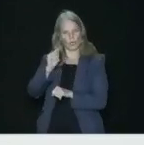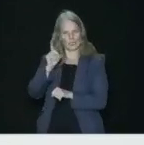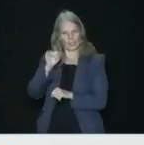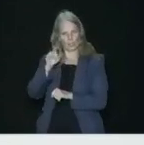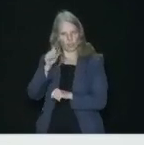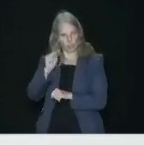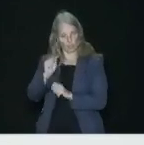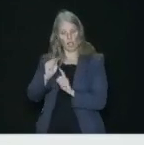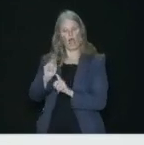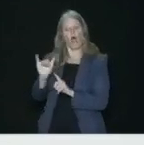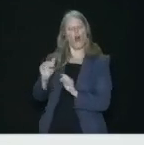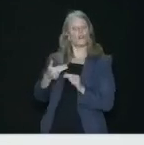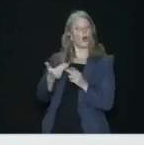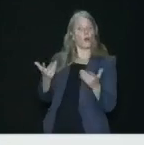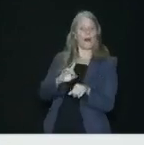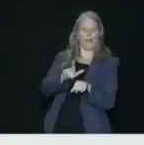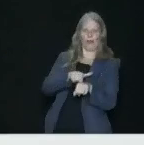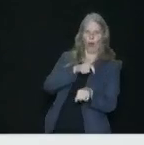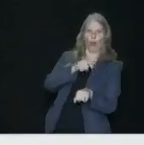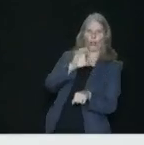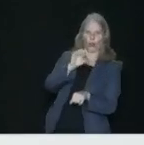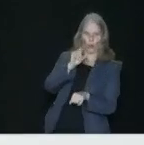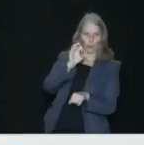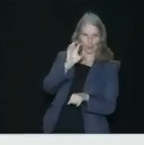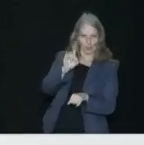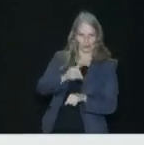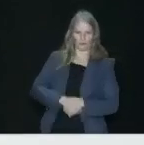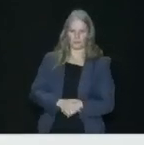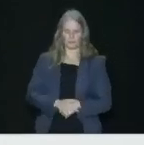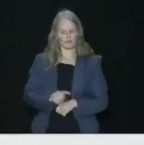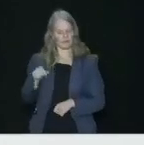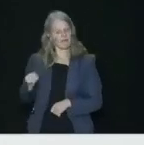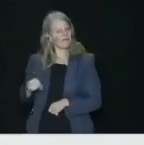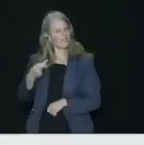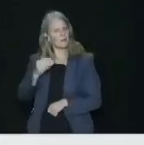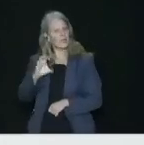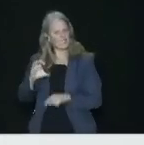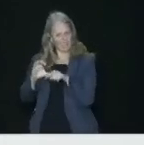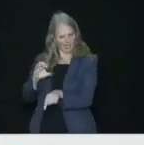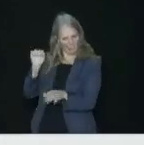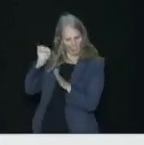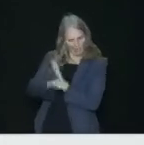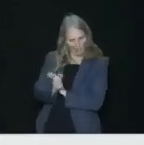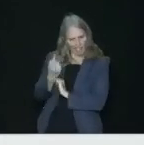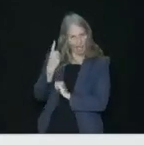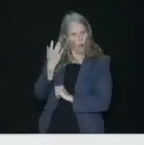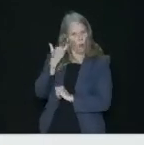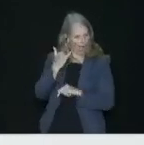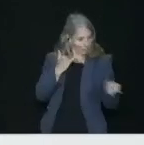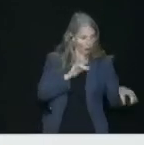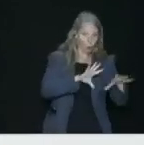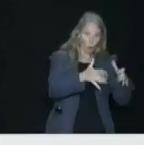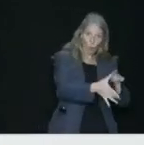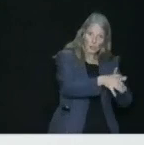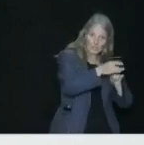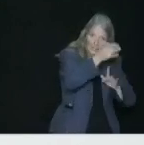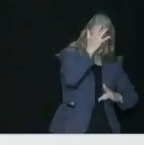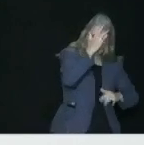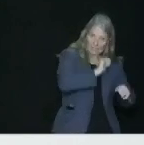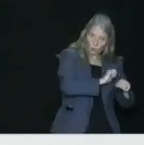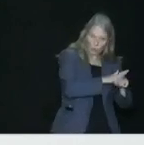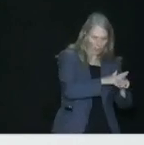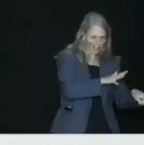known as long COVID. We don't fully understand what causes certain individuals to develop